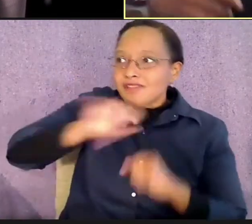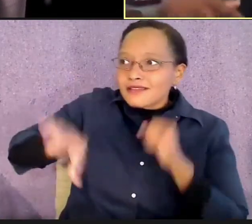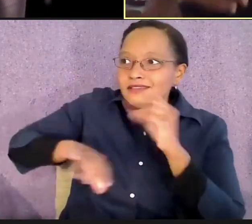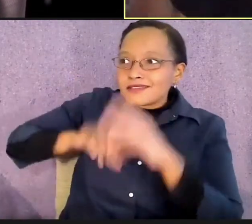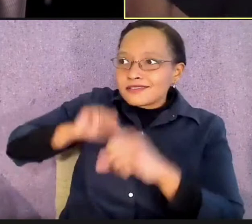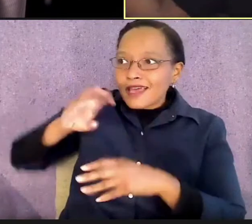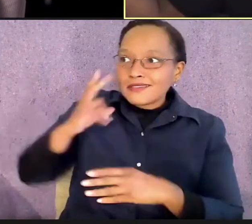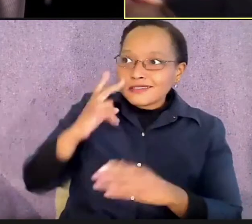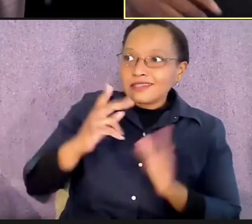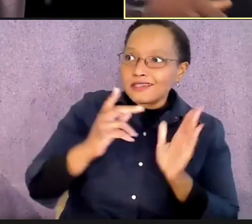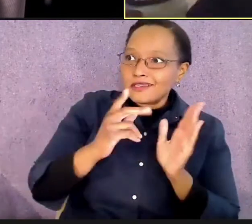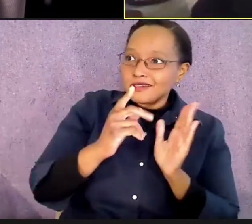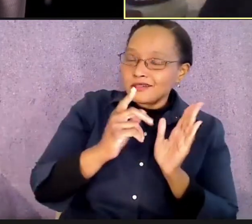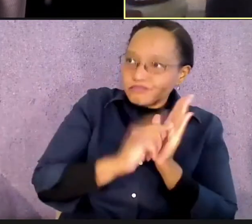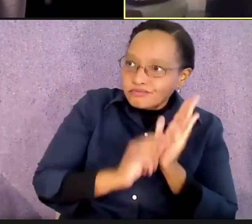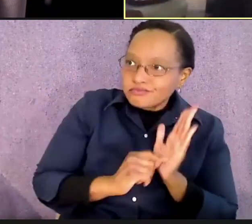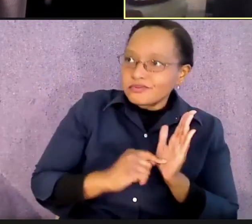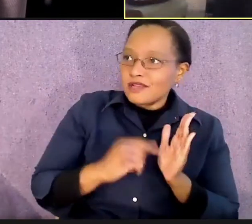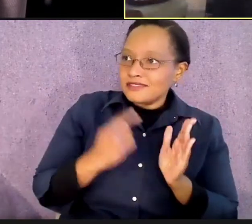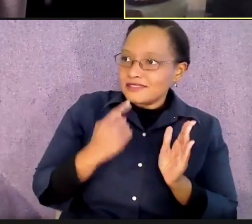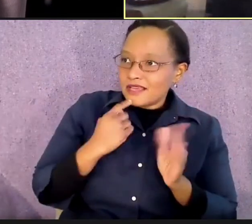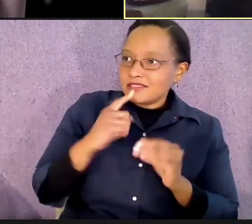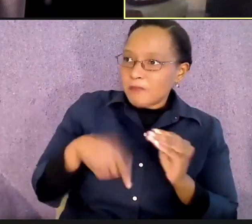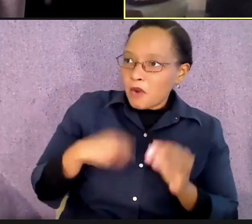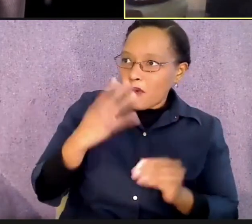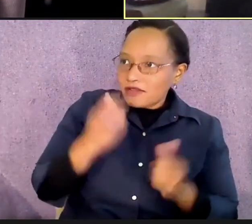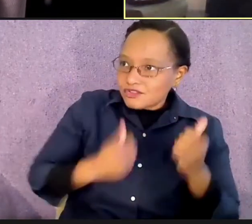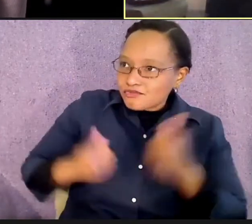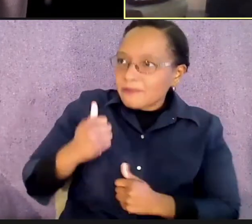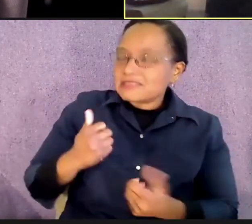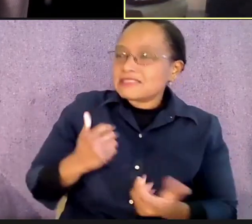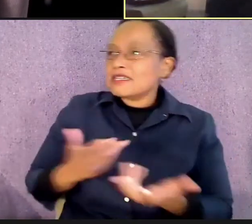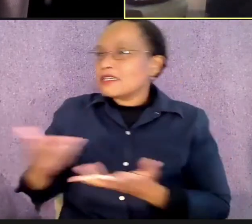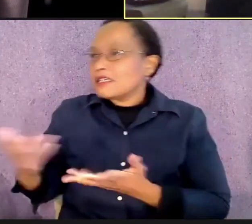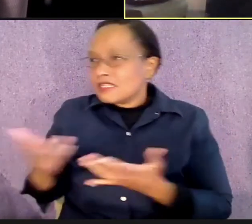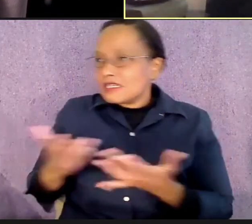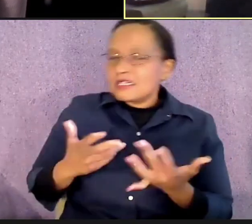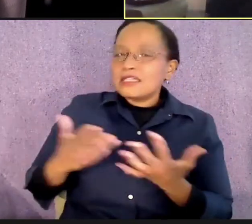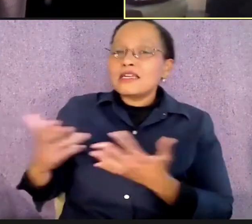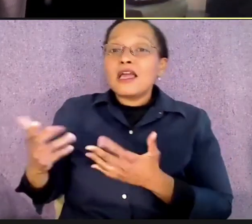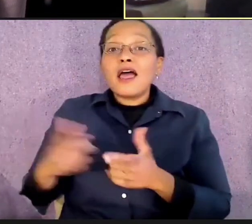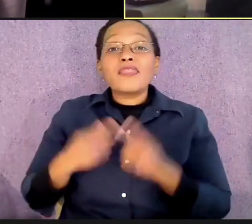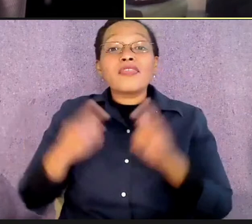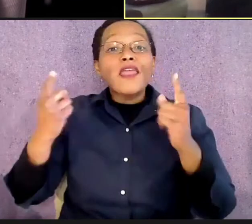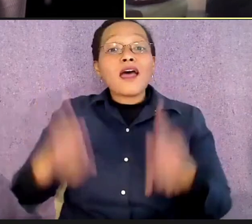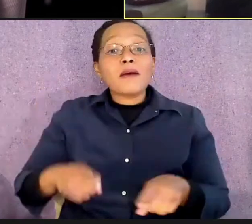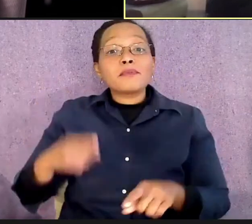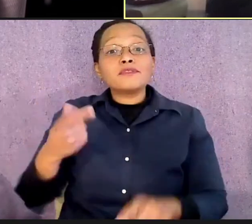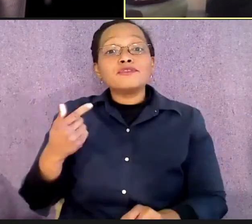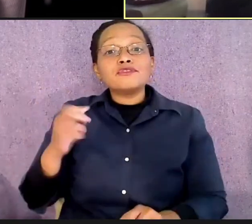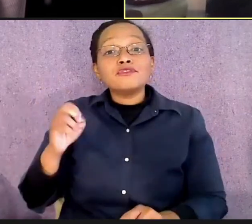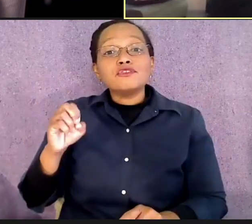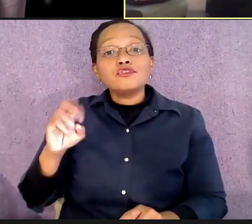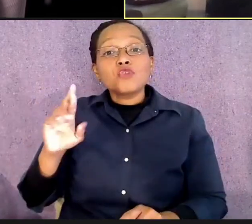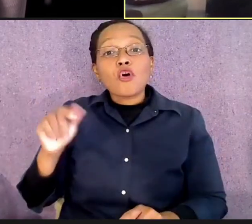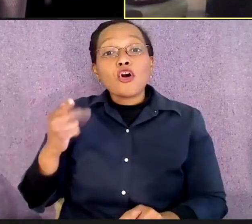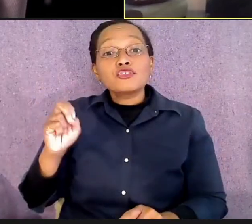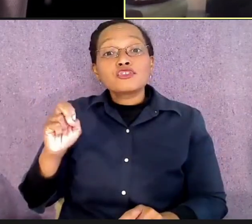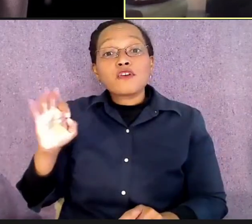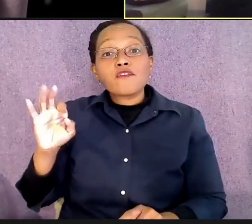have said about white supremacy being a structure. And then George Floyd was murdered by the cops